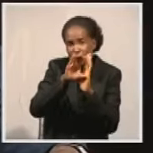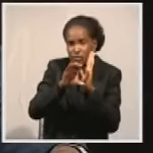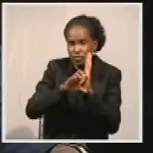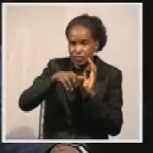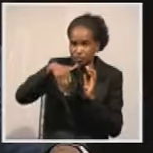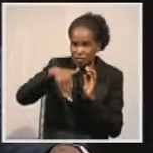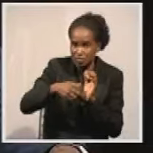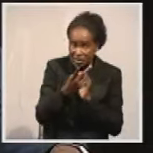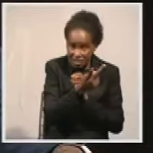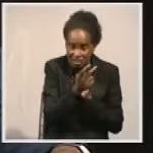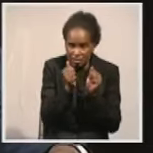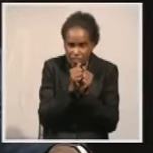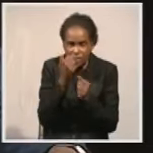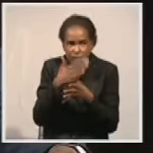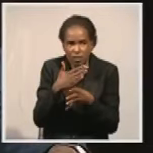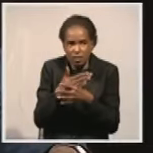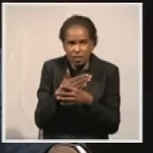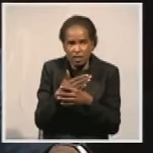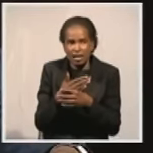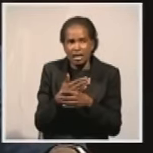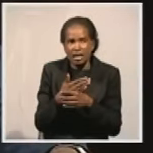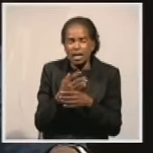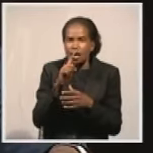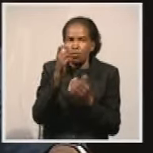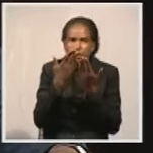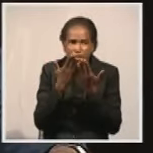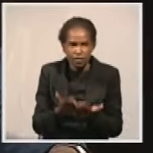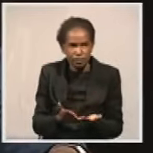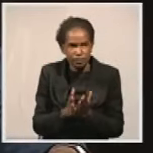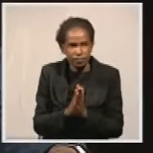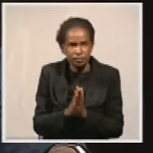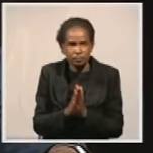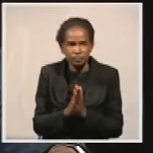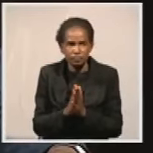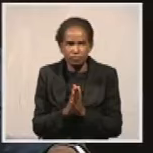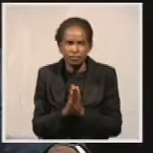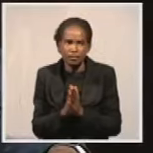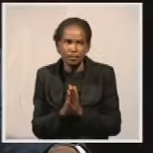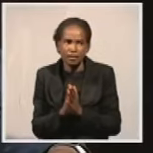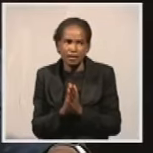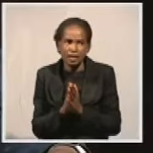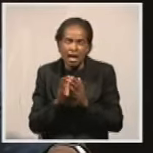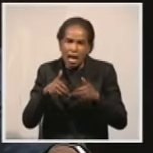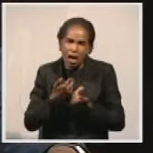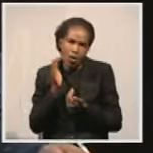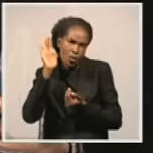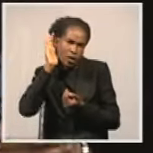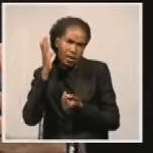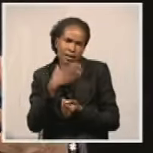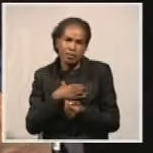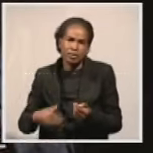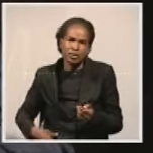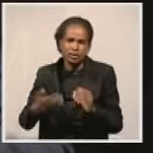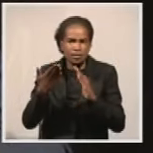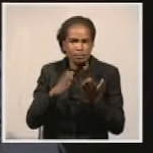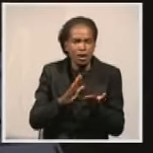country. It's a difficult one, but I have to ask, how did the news of his passing reach you, and where were you